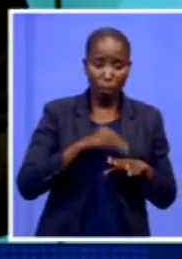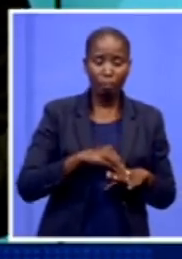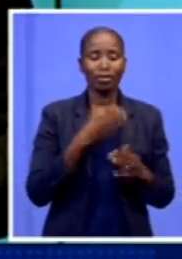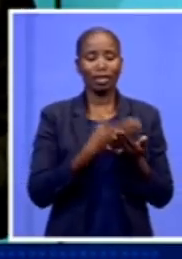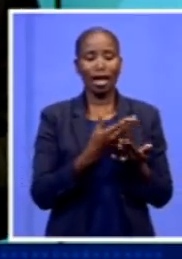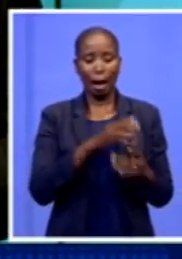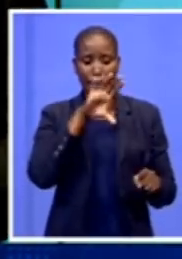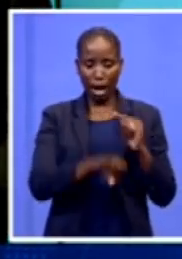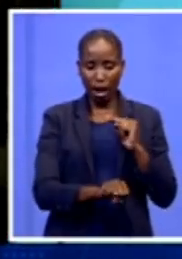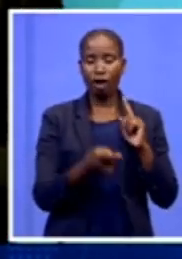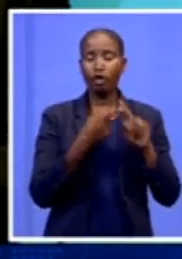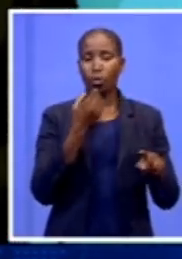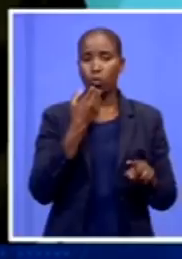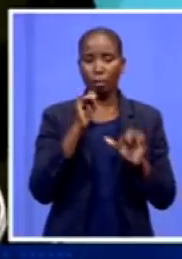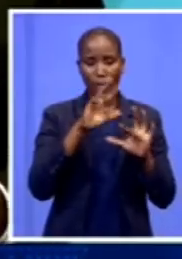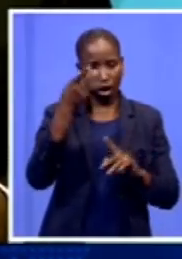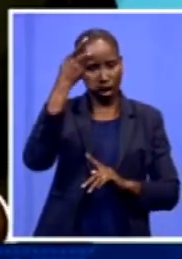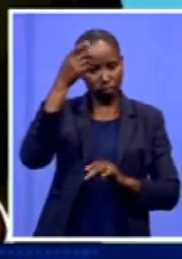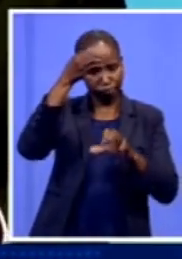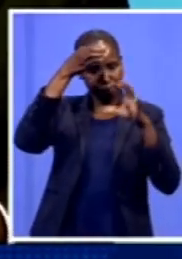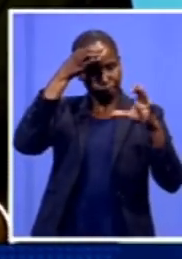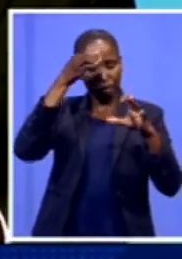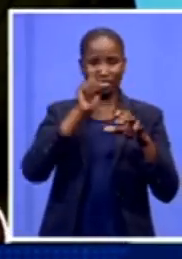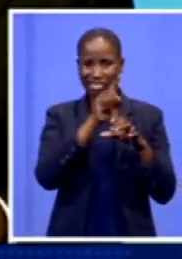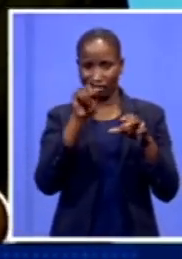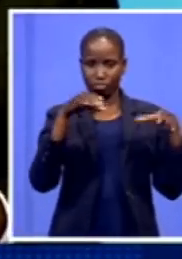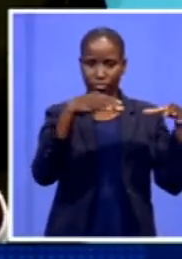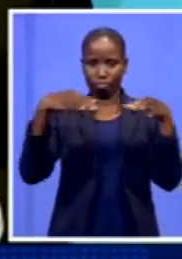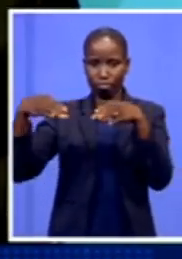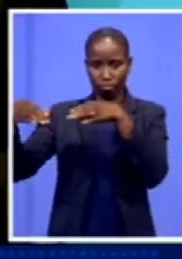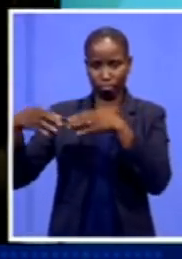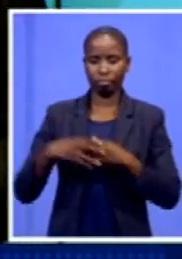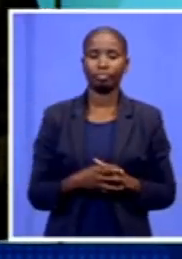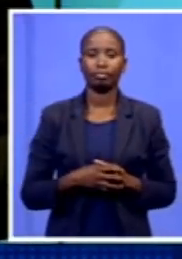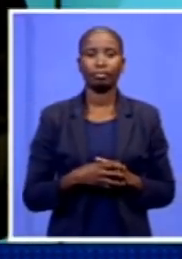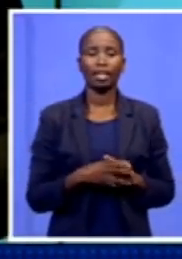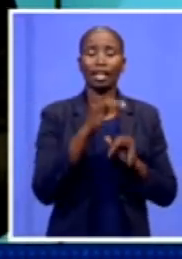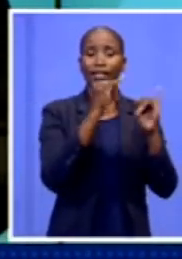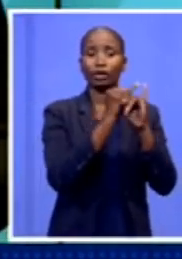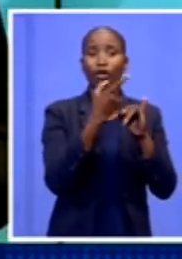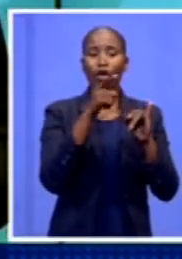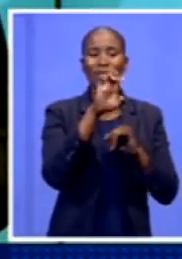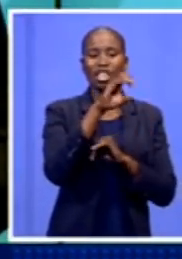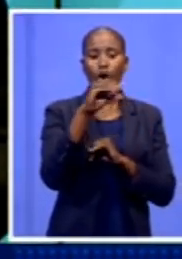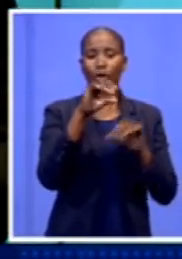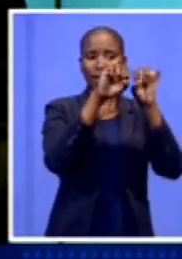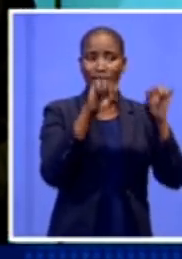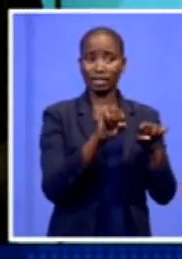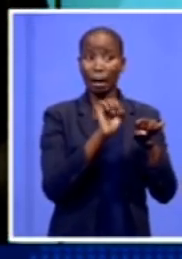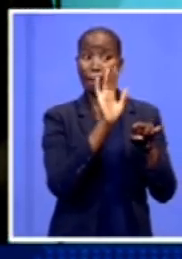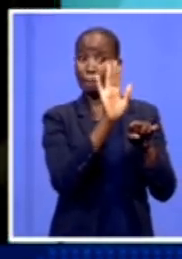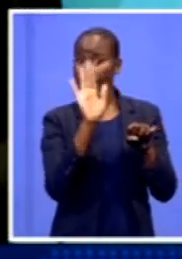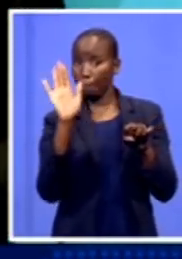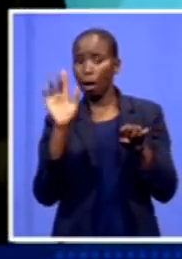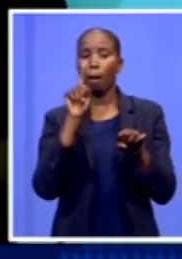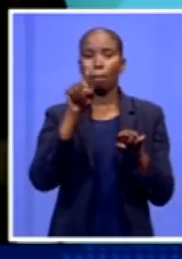of all these bodies. Institutions in the ecosystem should work in a coordinated and collaborative